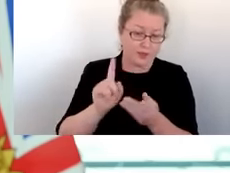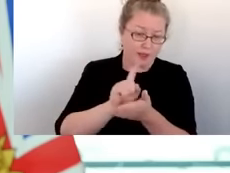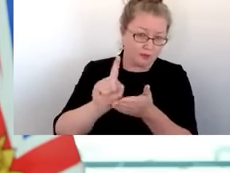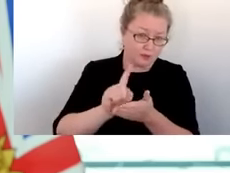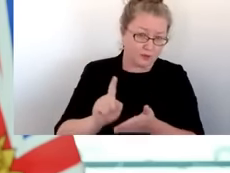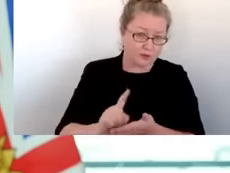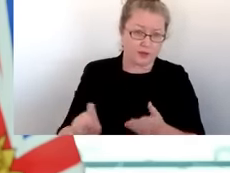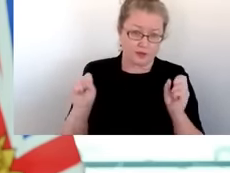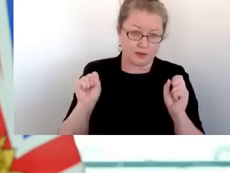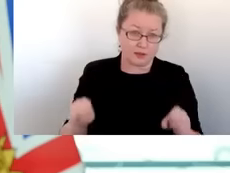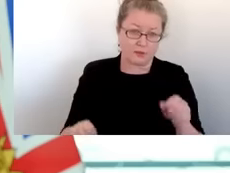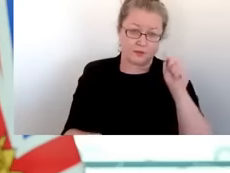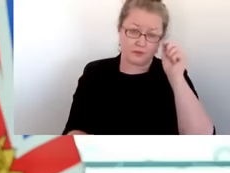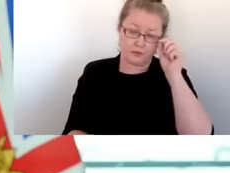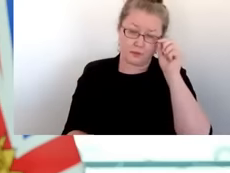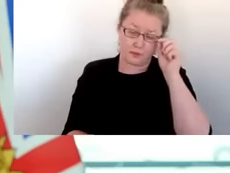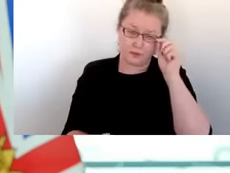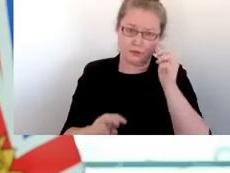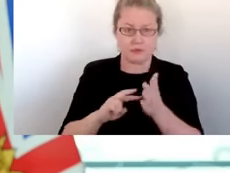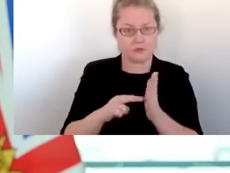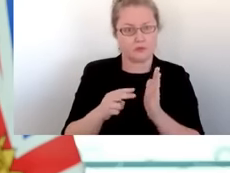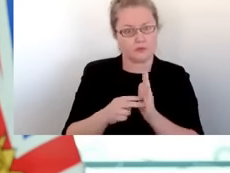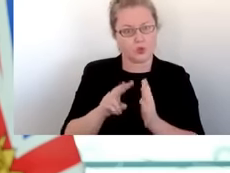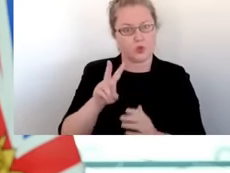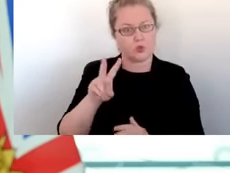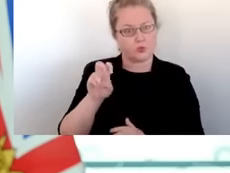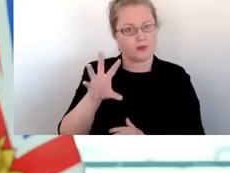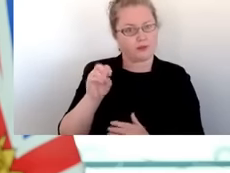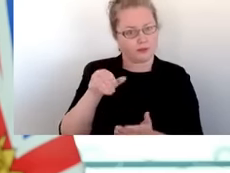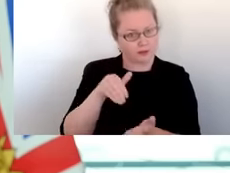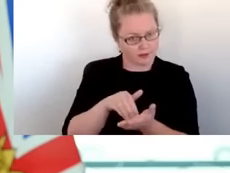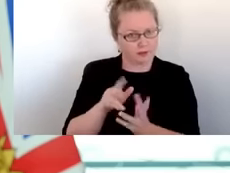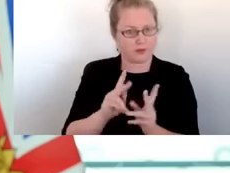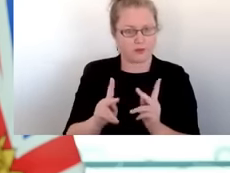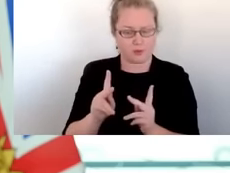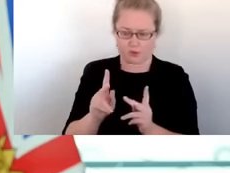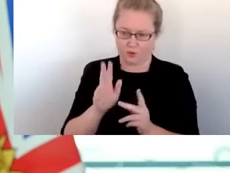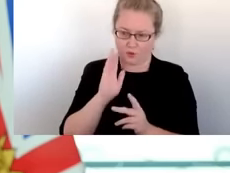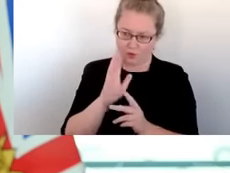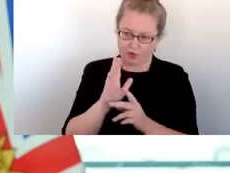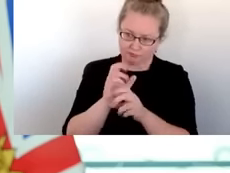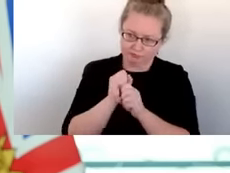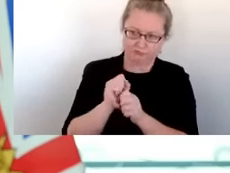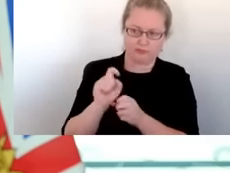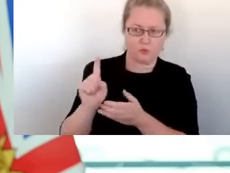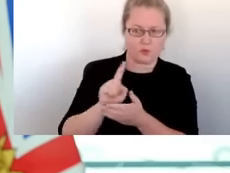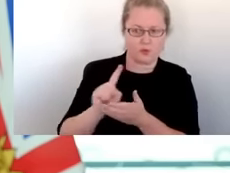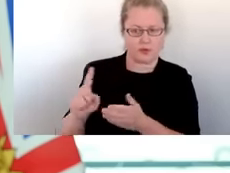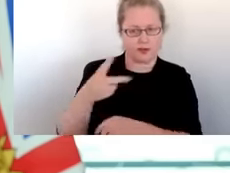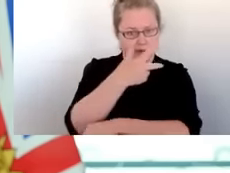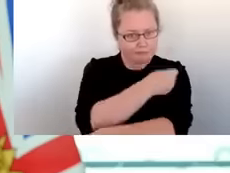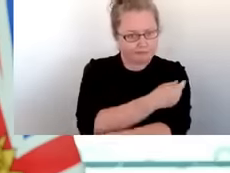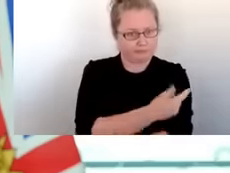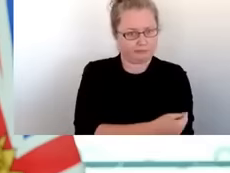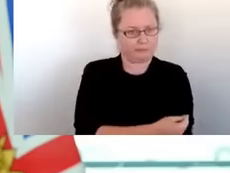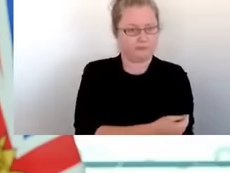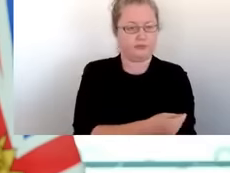a week. So that's about, 250,000 or more individuals will get their vaccine in any 1 week, and